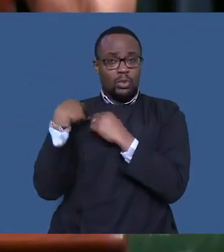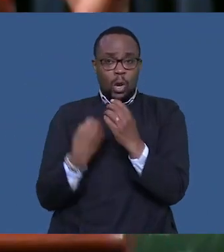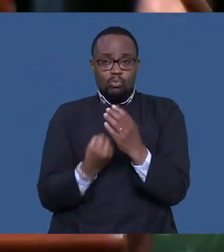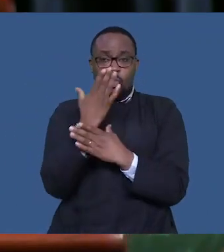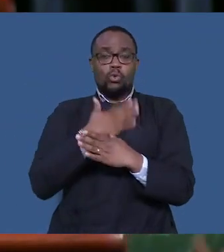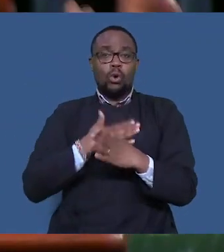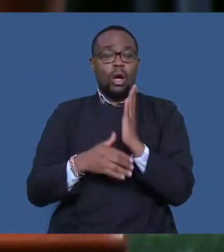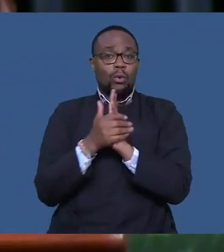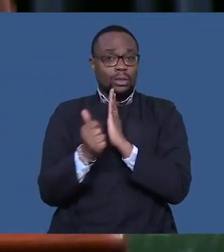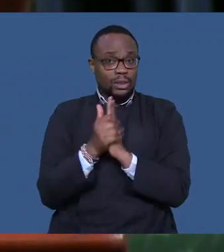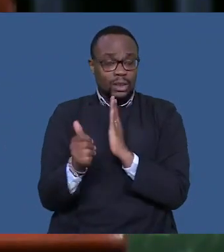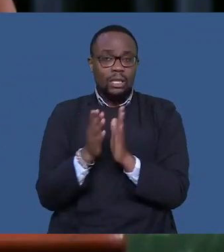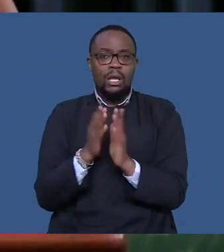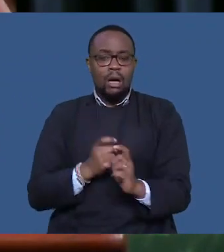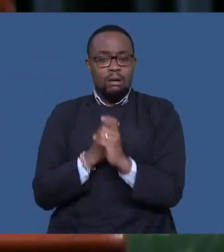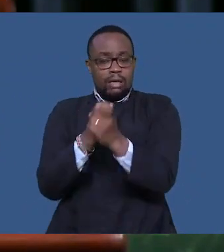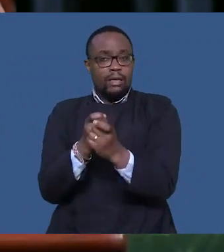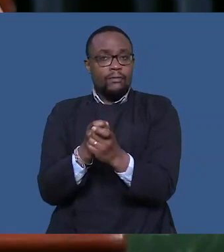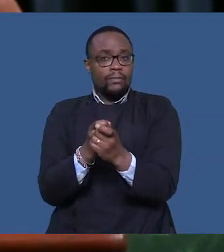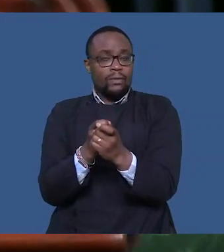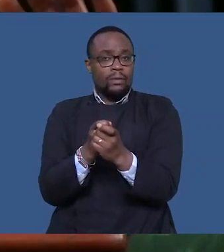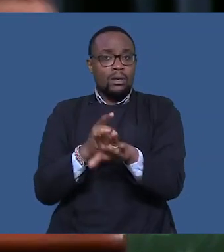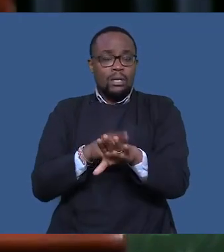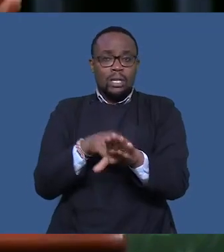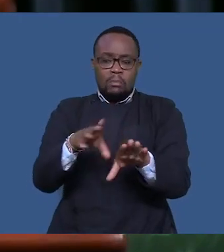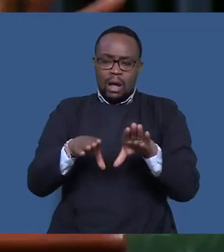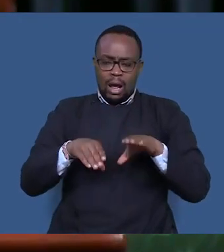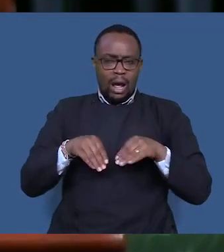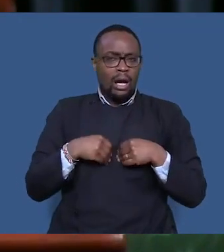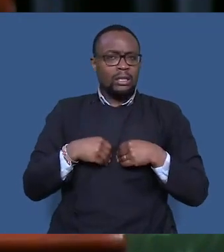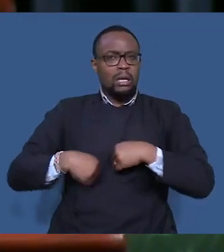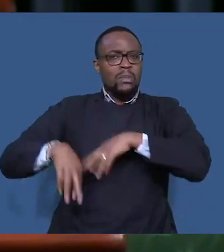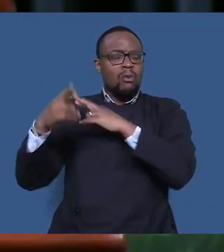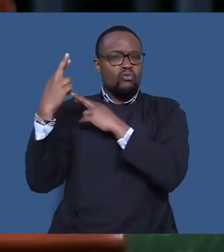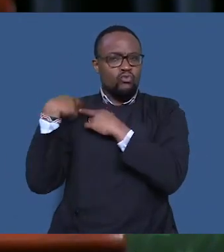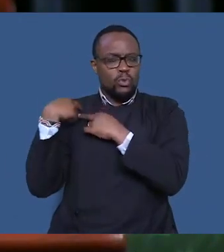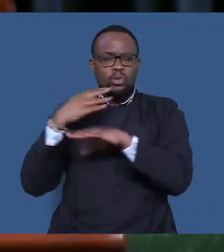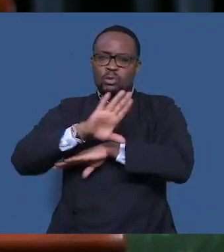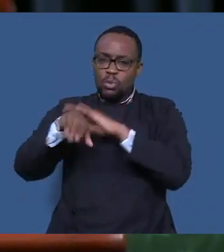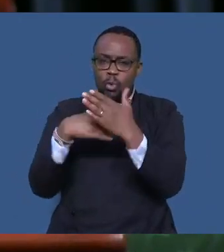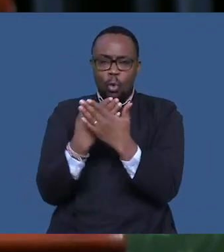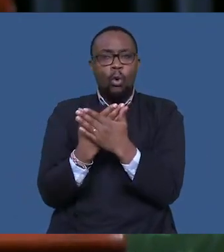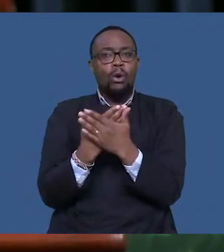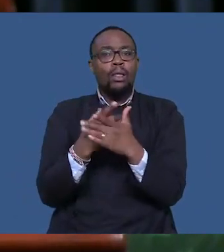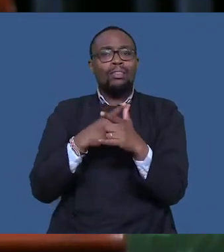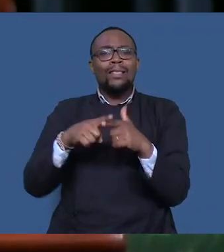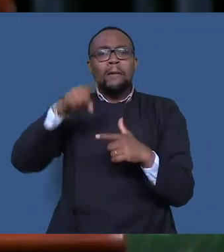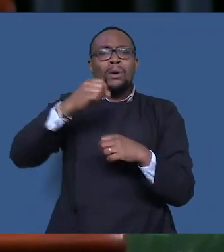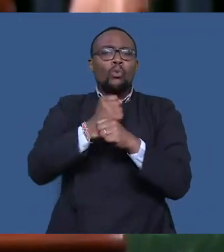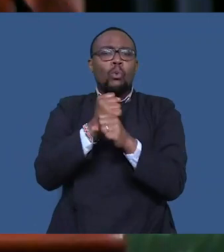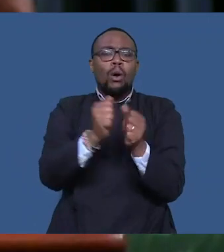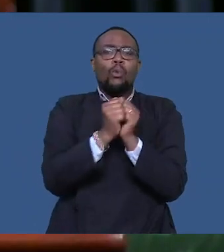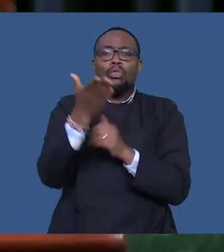our giftings, as we take up responsibility to execute all that our assignment entails, then we have to partner with the Spirit